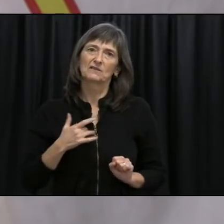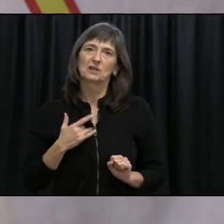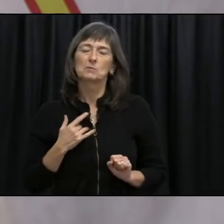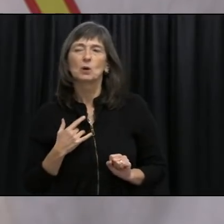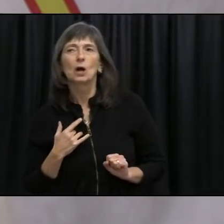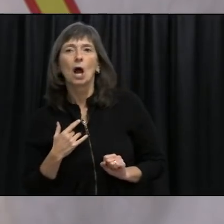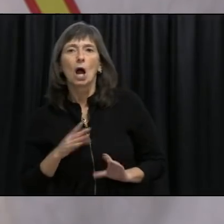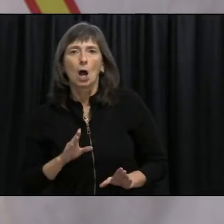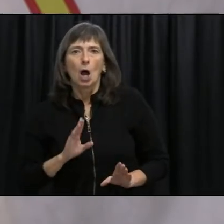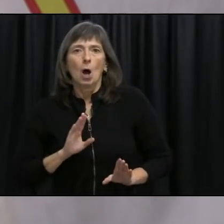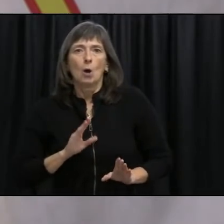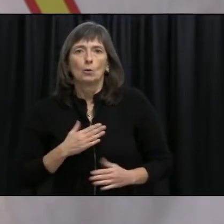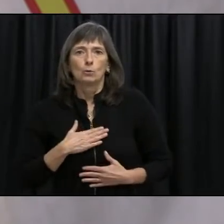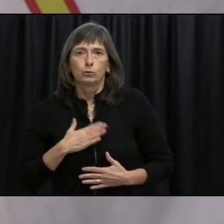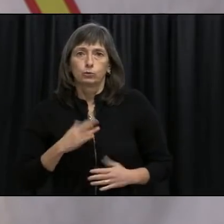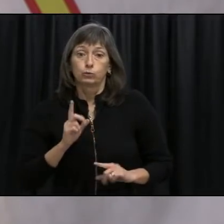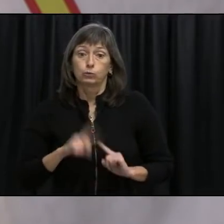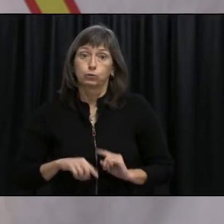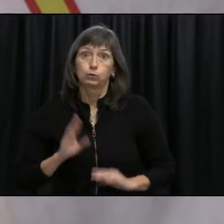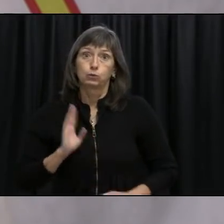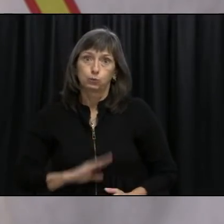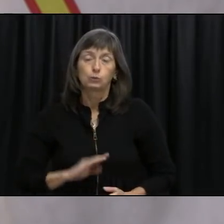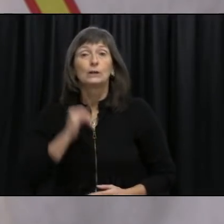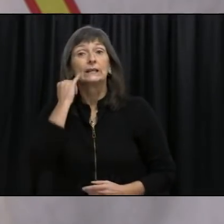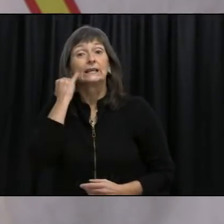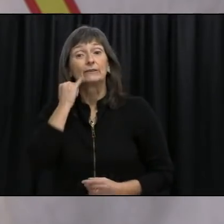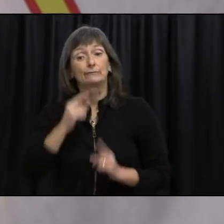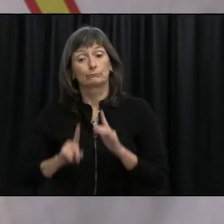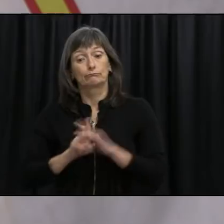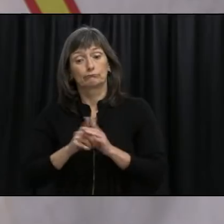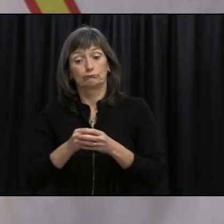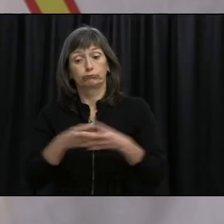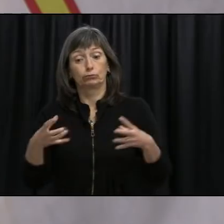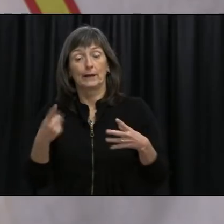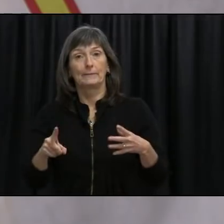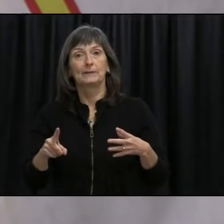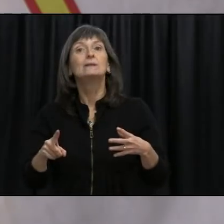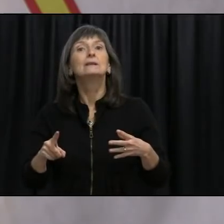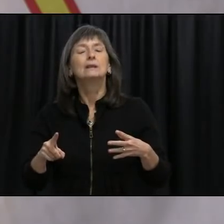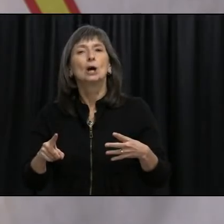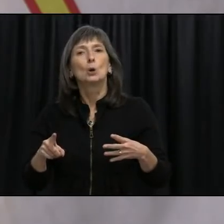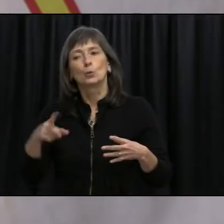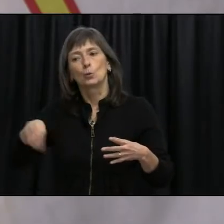more reassured if we do get outbreaks, that if our vulnerable populations are protected, that's